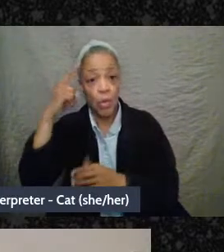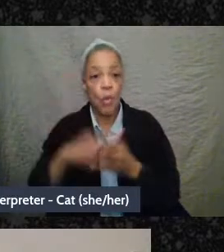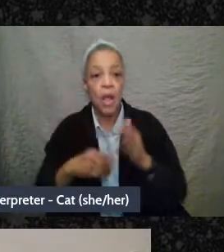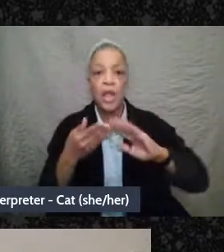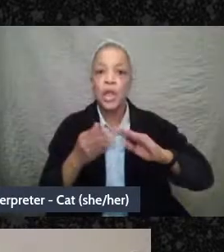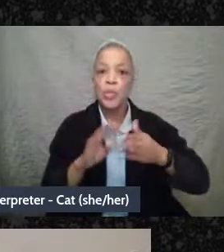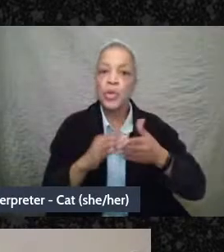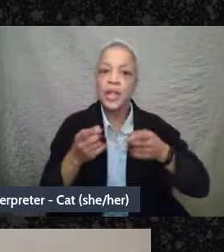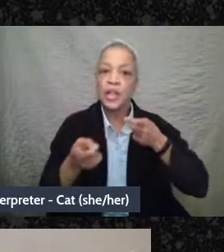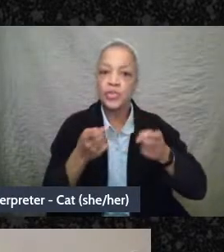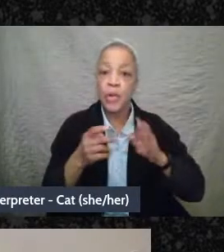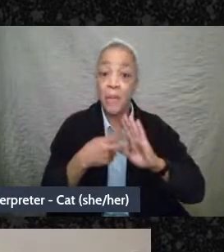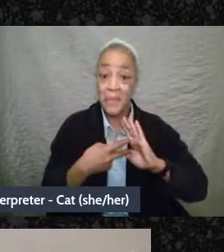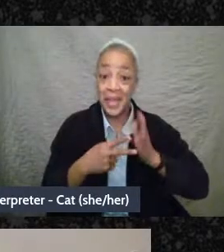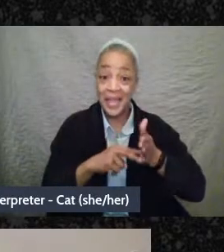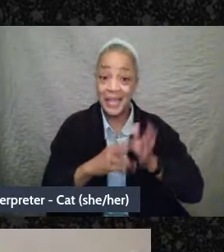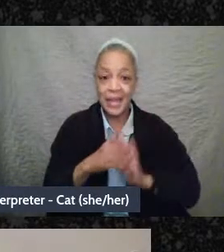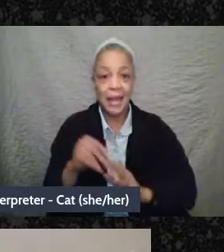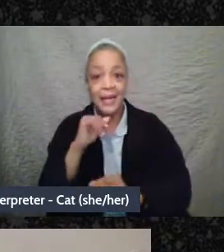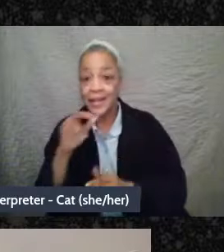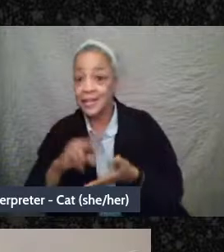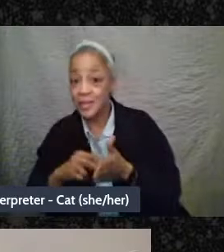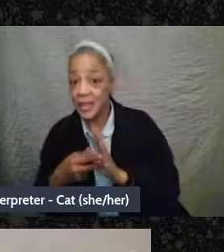control means and doesn't mean.